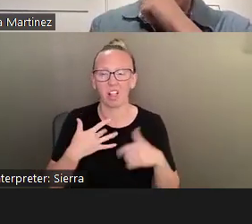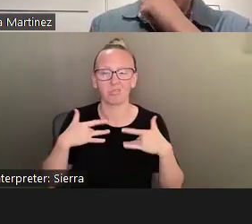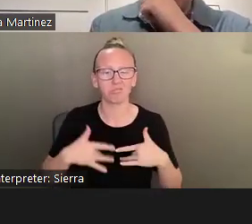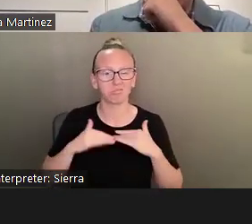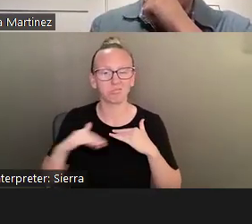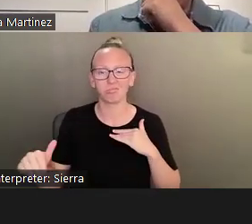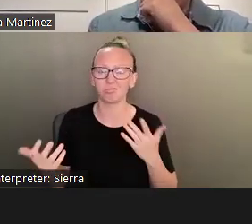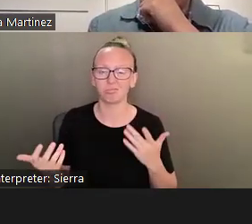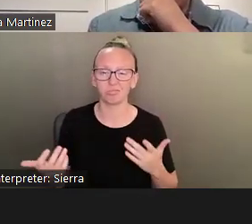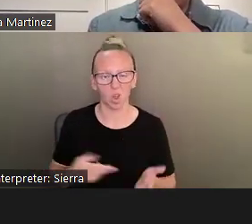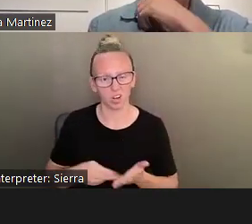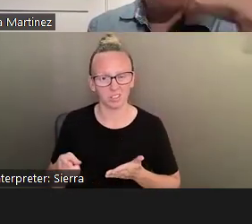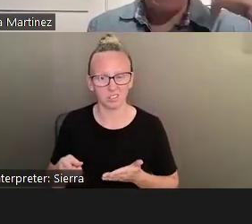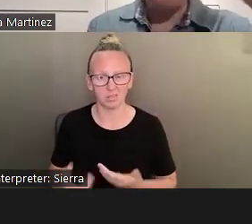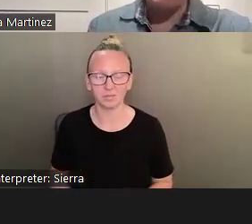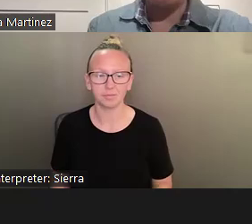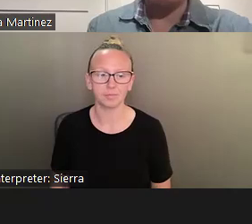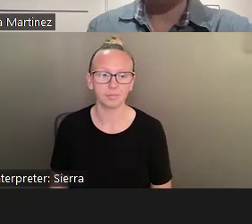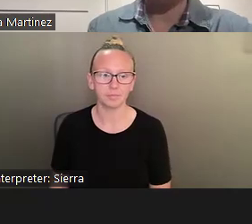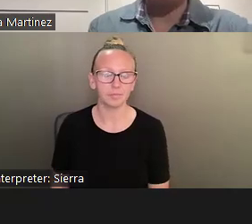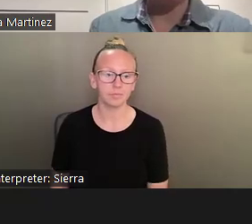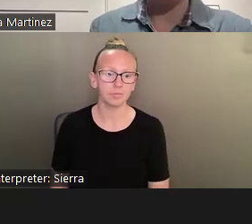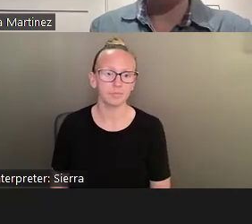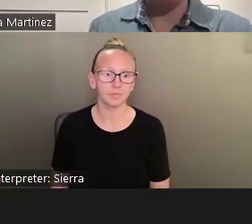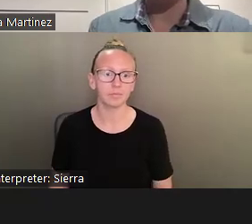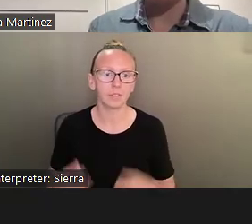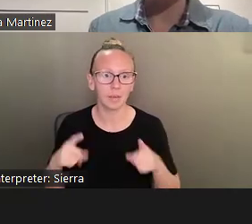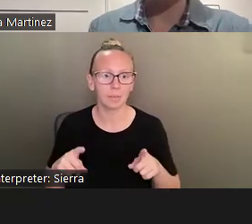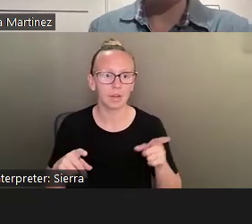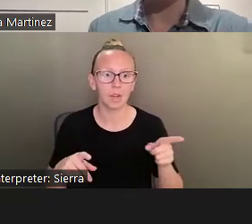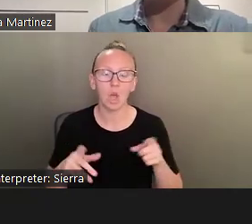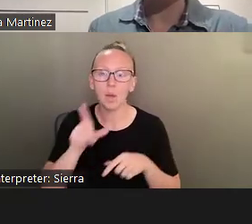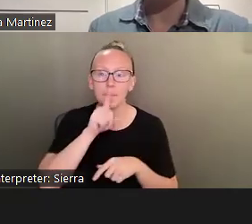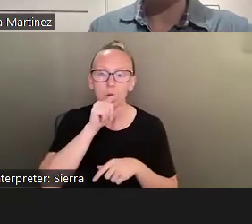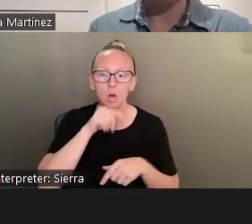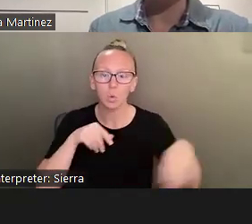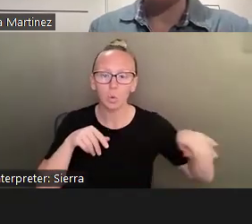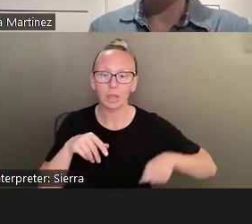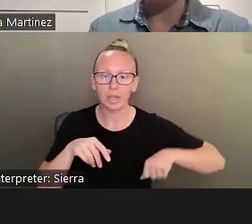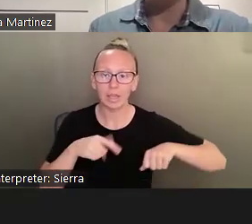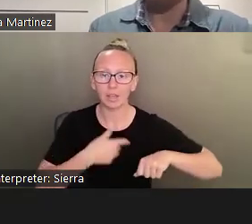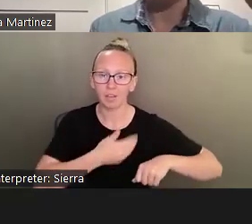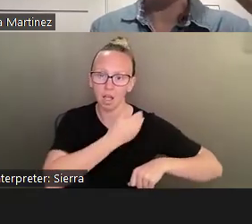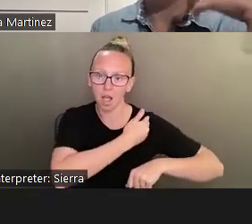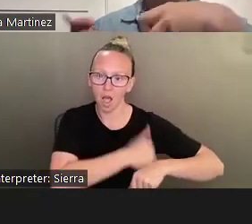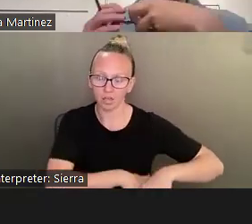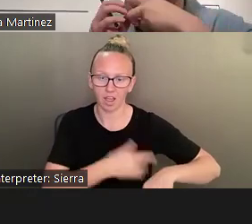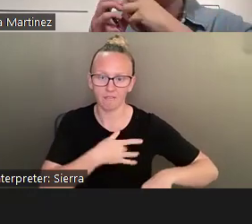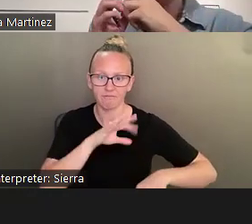honest. And I find this severed bird wing in front of my studio on the sidewalk. It's as